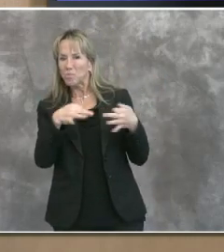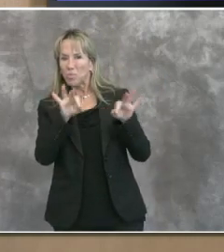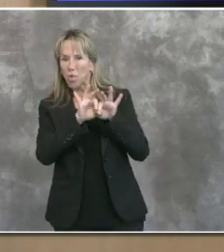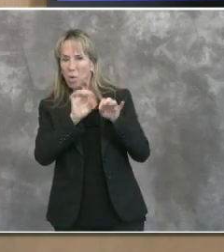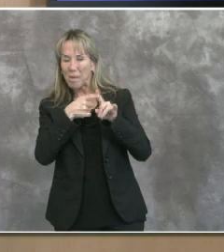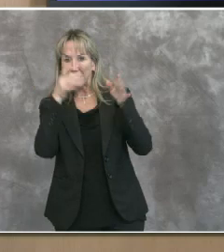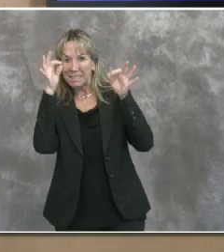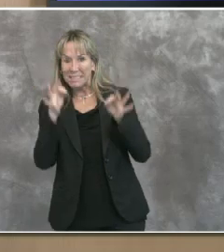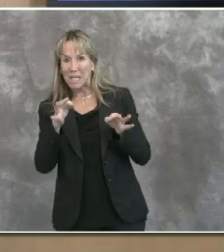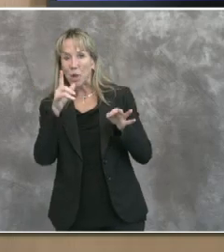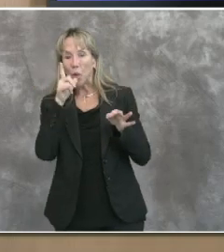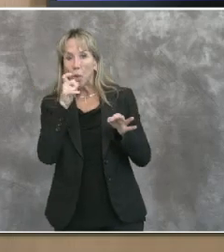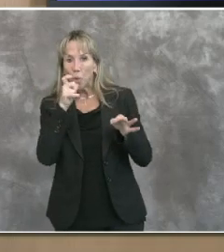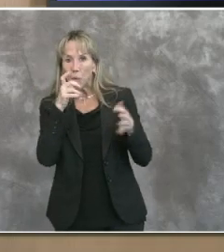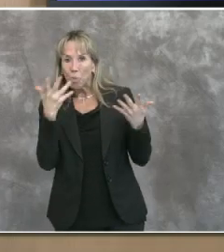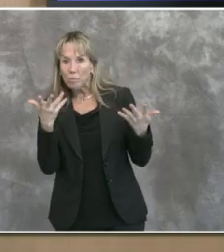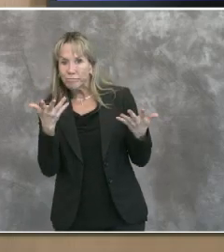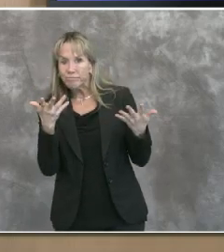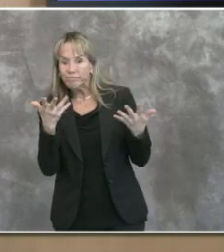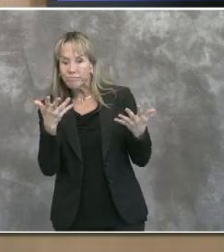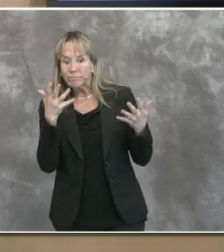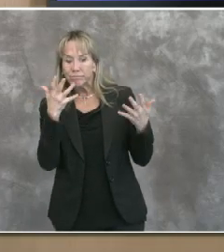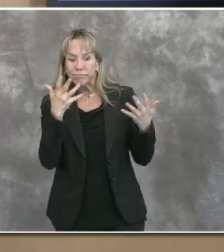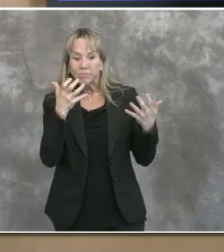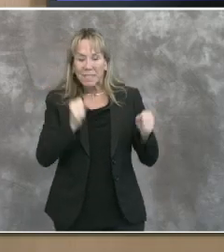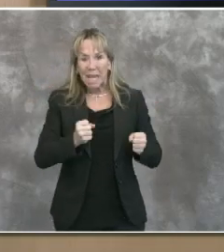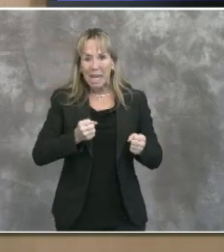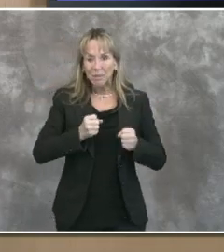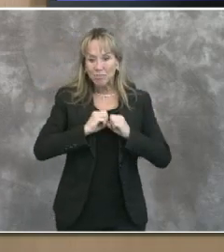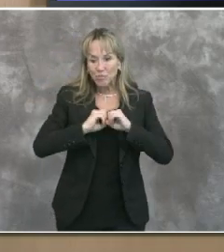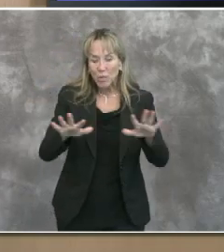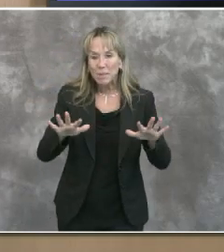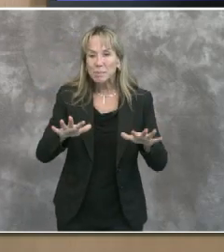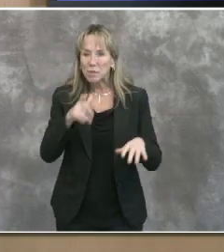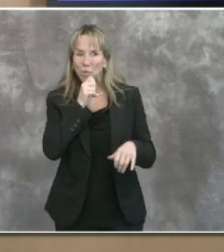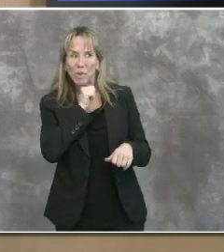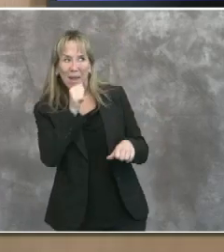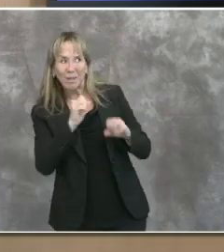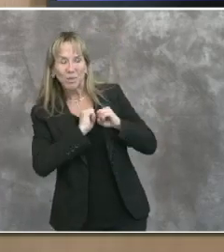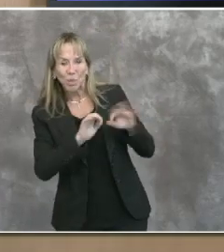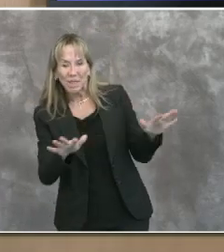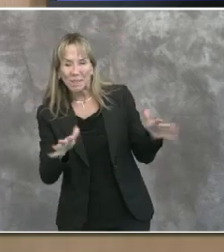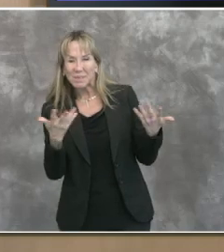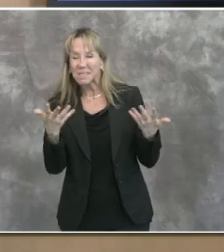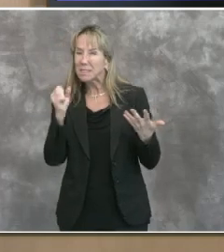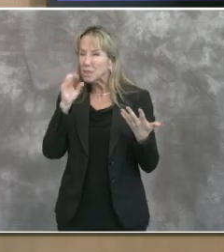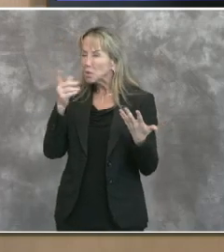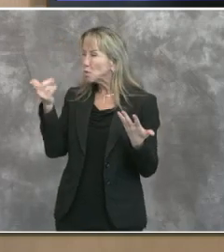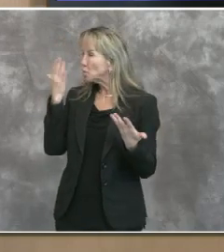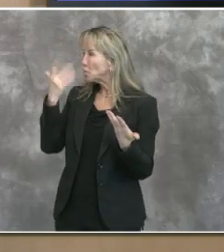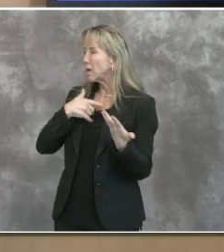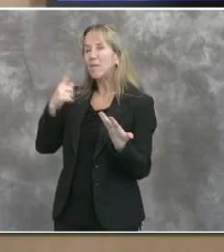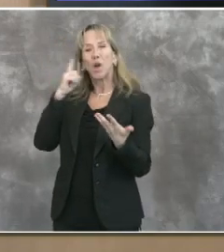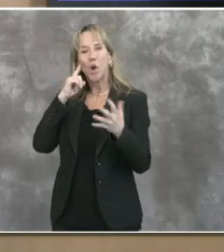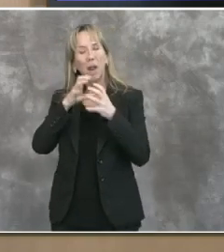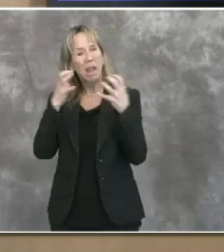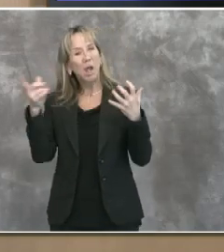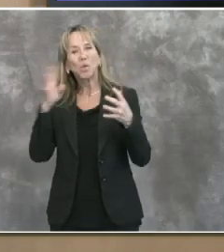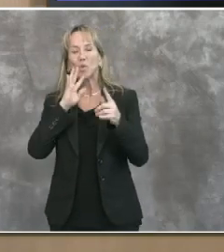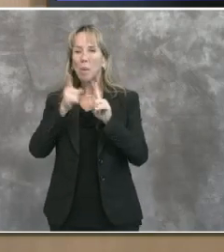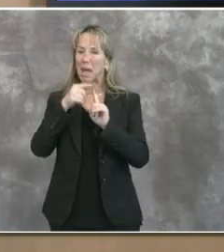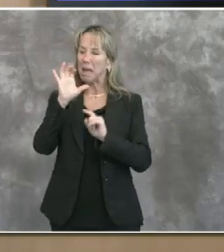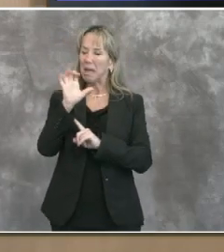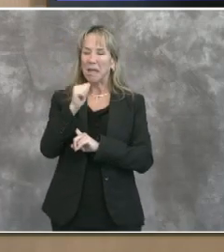is not transmitting it. And you guys have mentioned that testing capacity is going up, and I've heard that a lot.